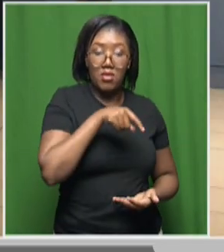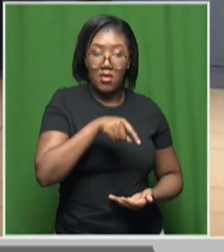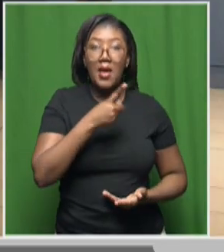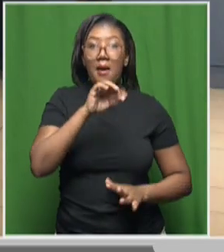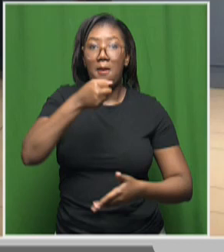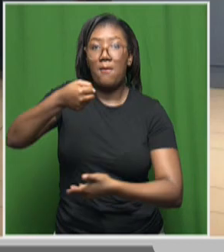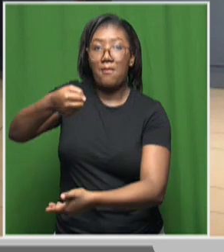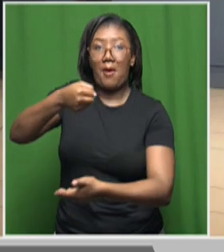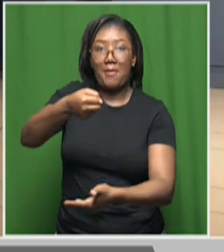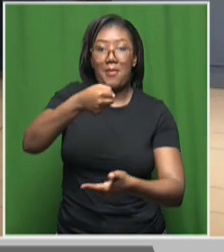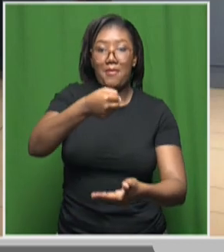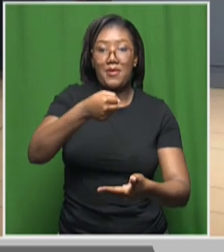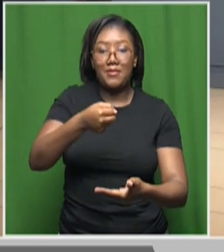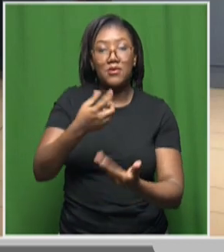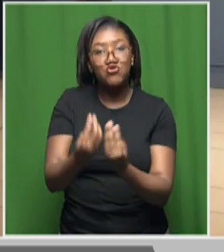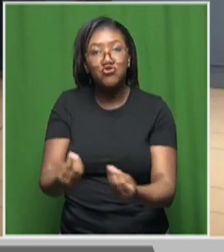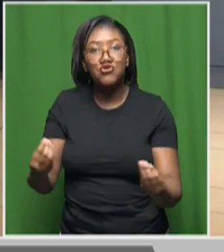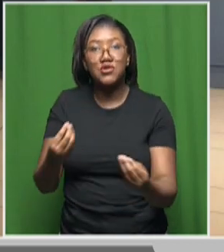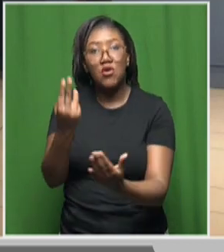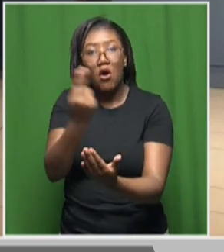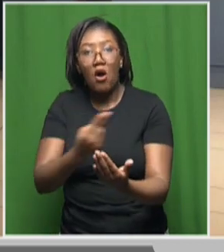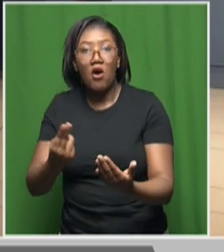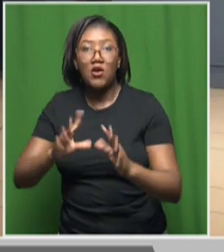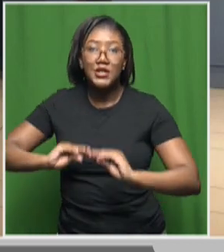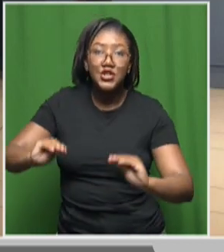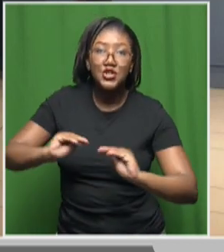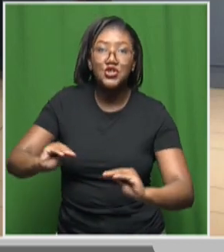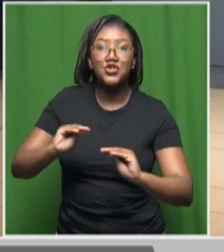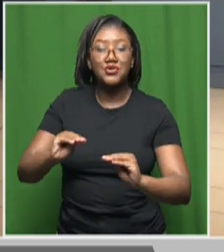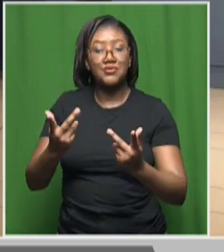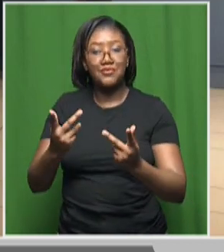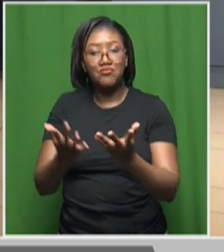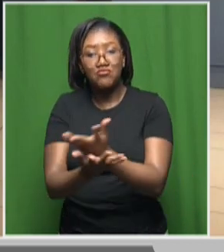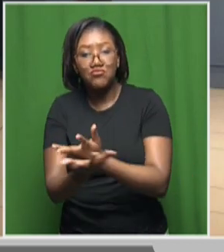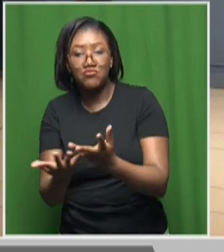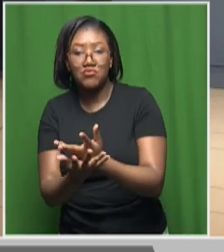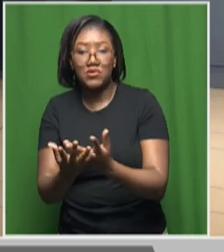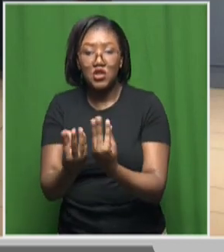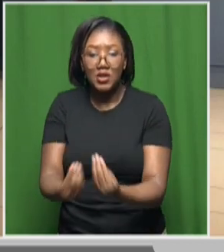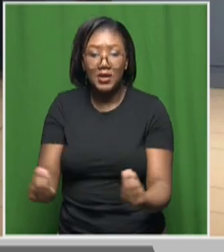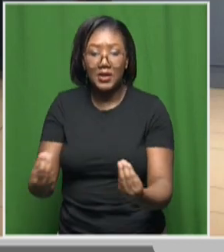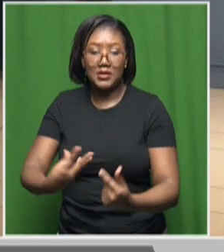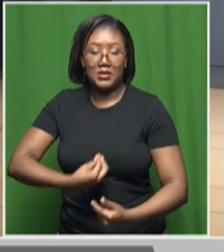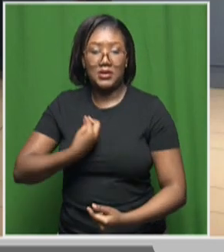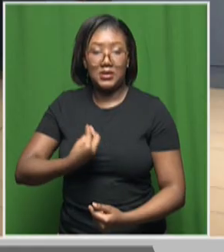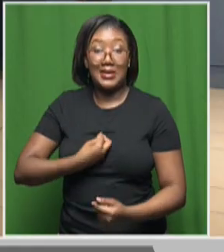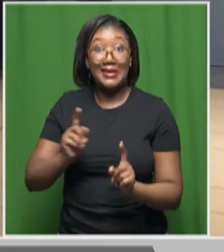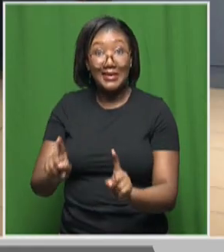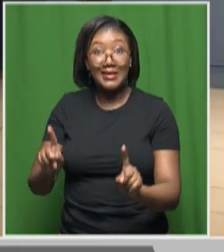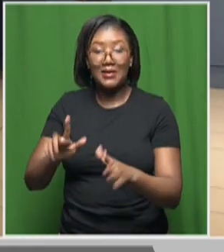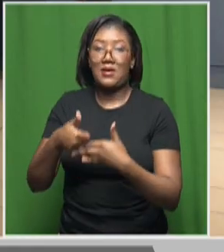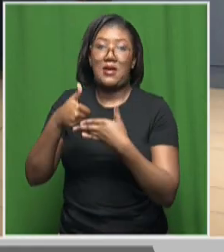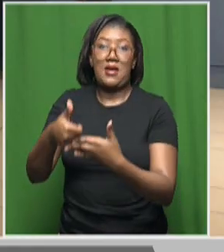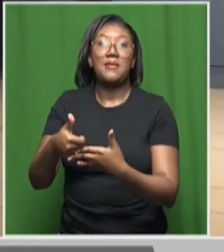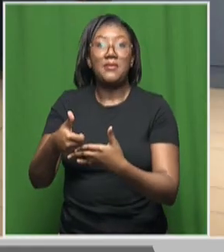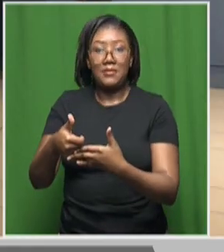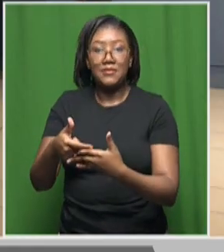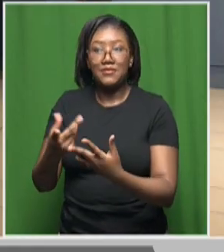share the art and share the knowledge with the kids in Soweto. And, you know, so it's all working for everybody. And I